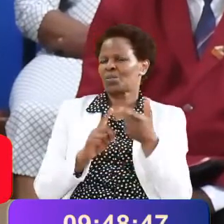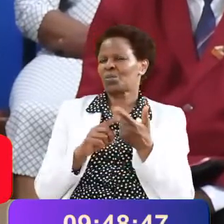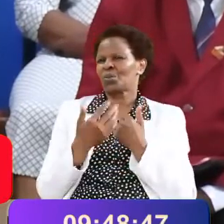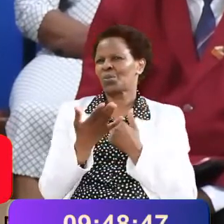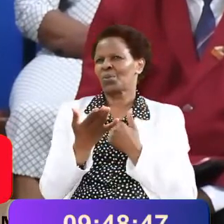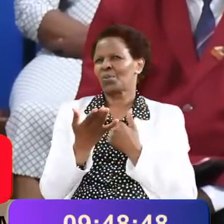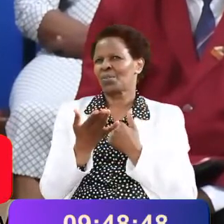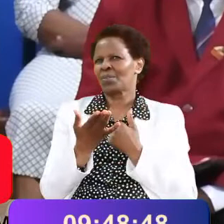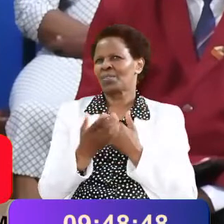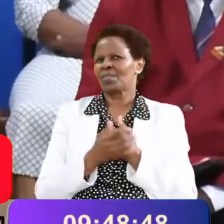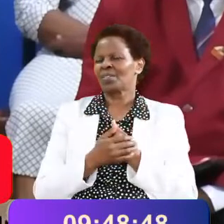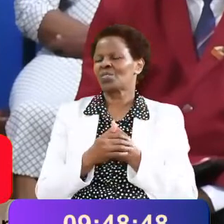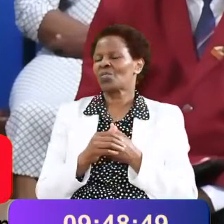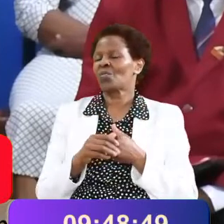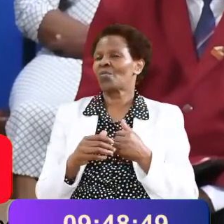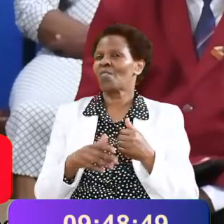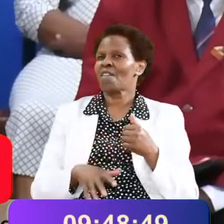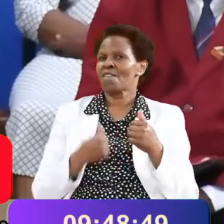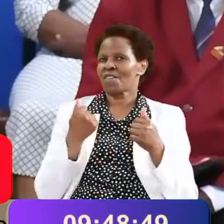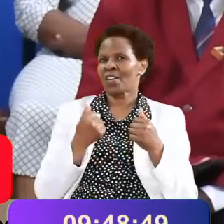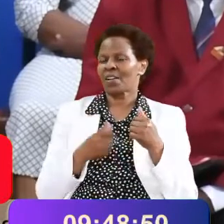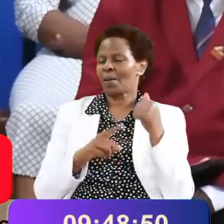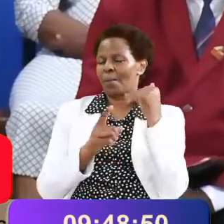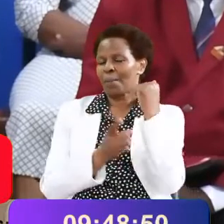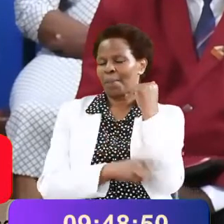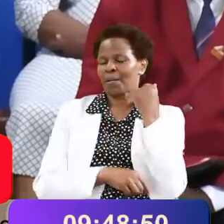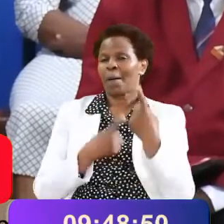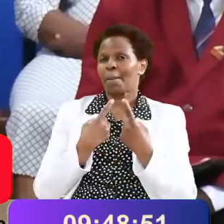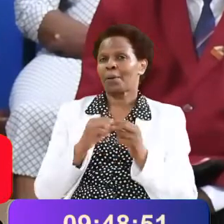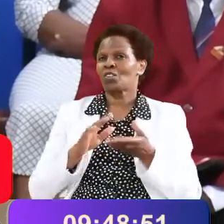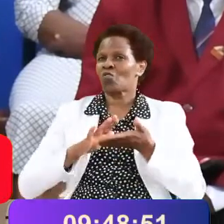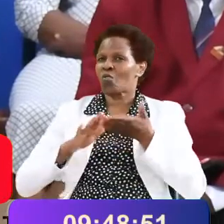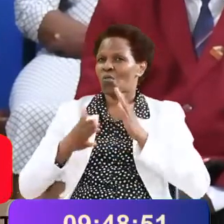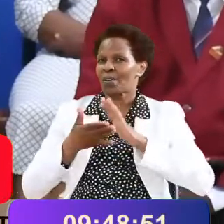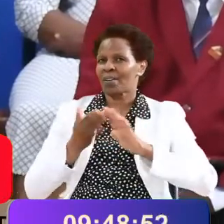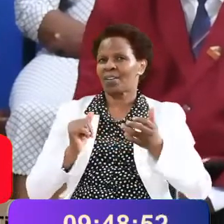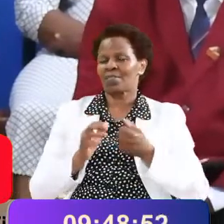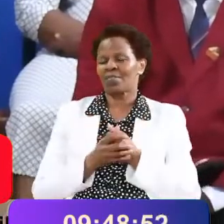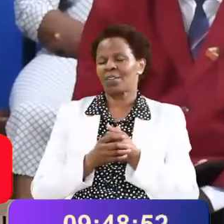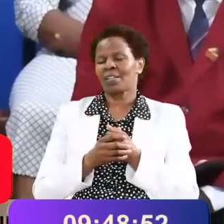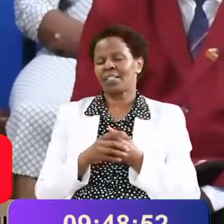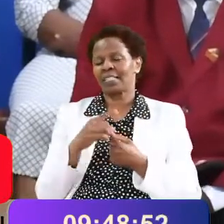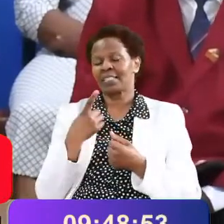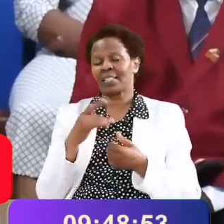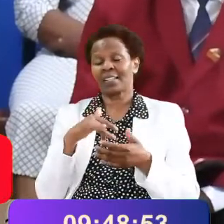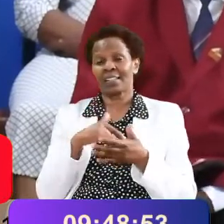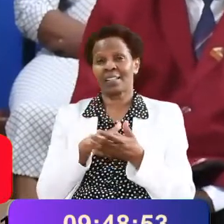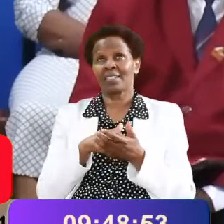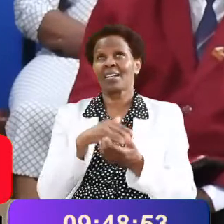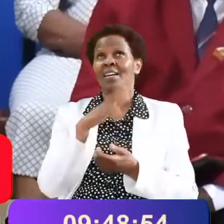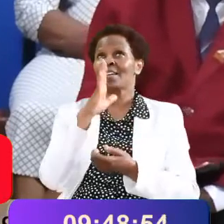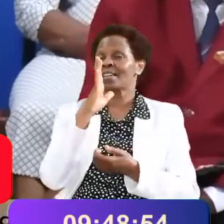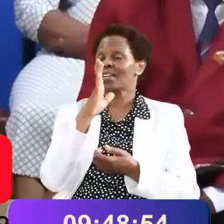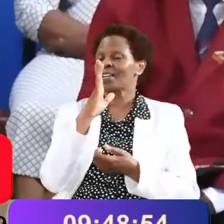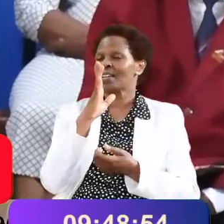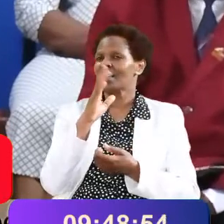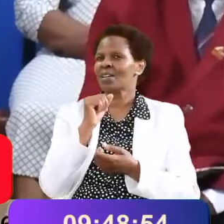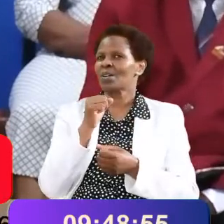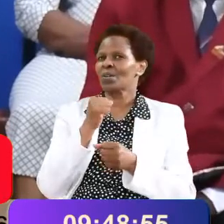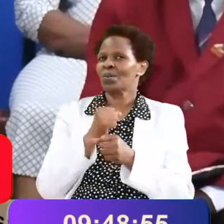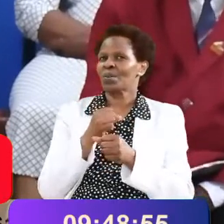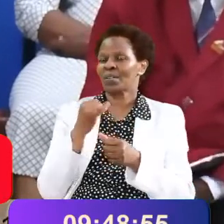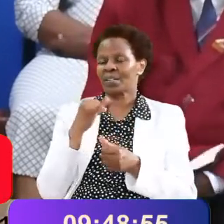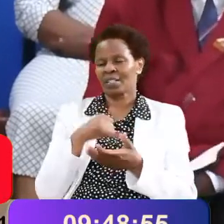resentment on you. You just forgive. Say, you have meant it for evil, but God will turn it to be for